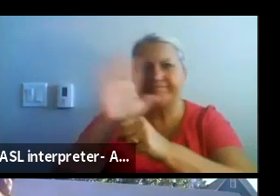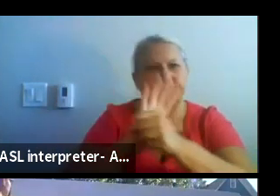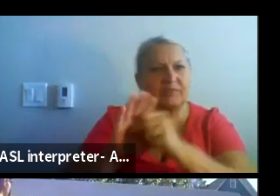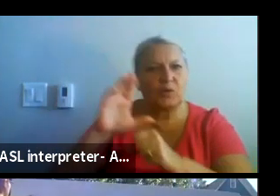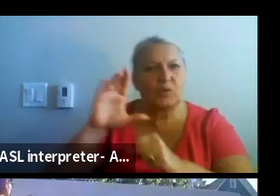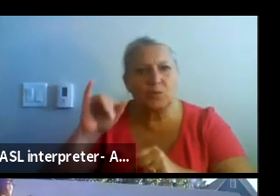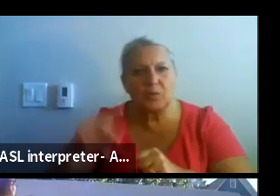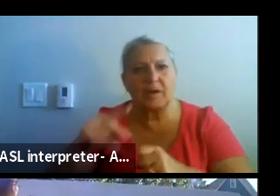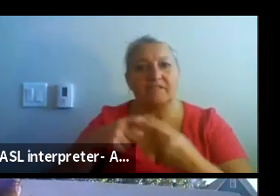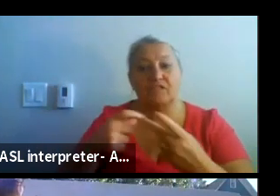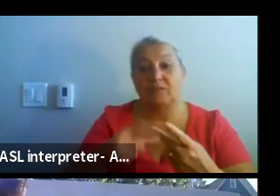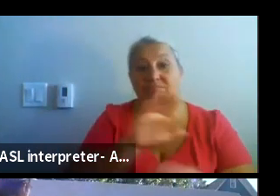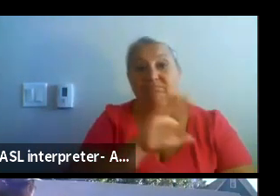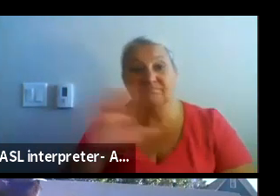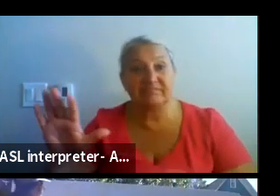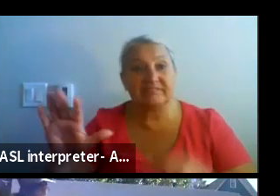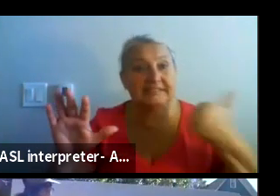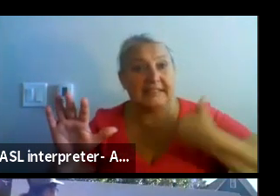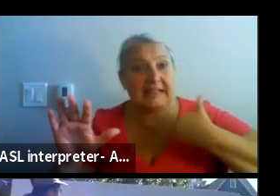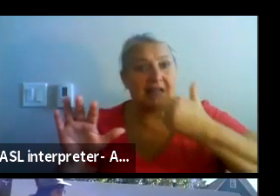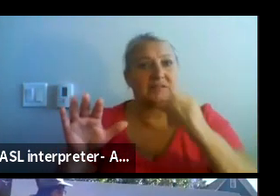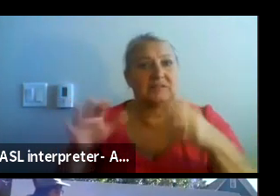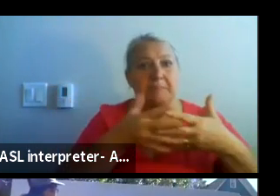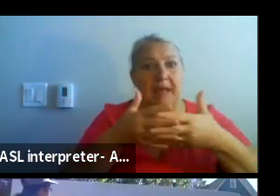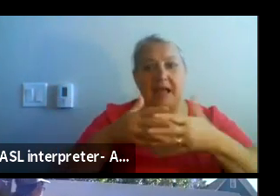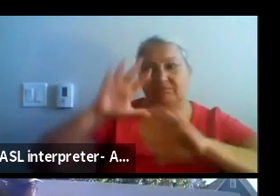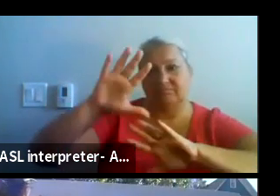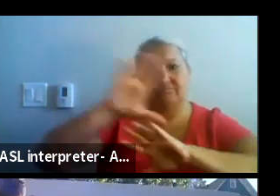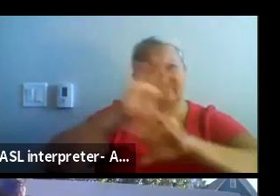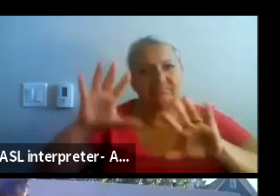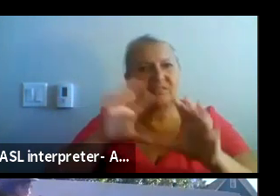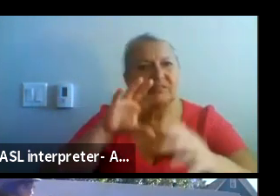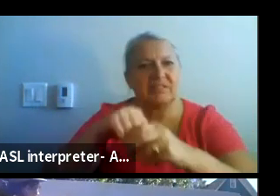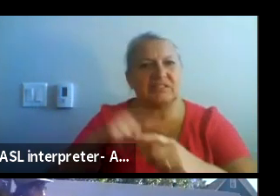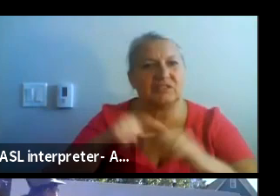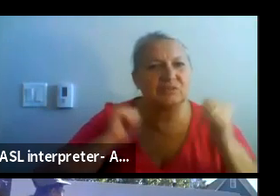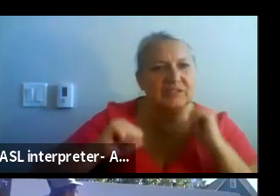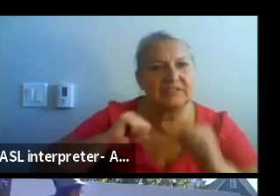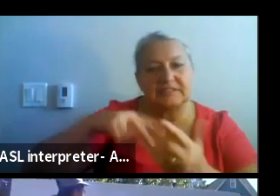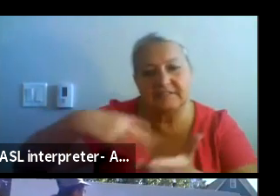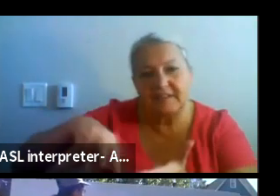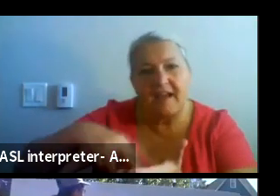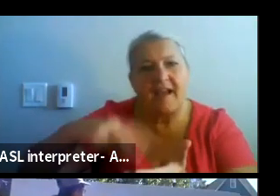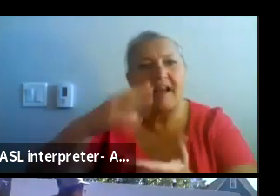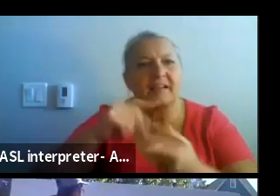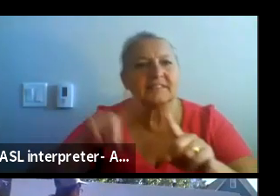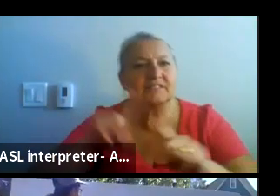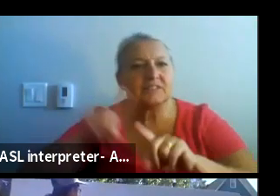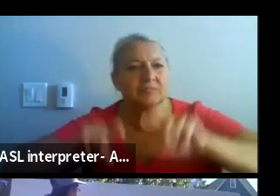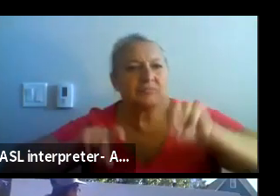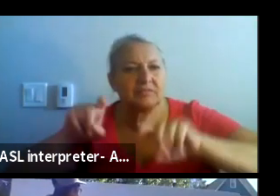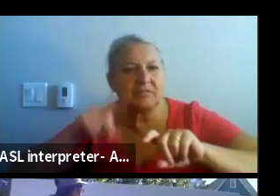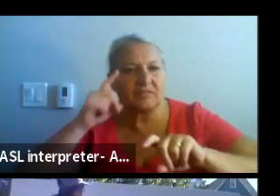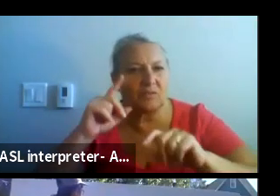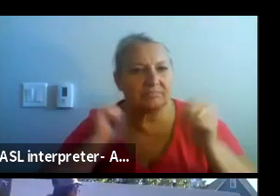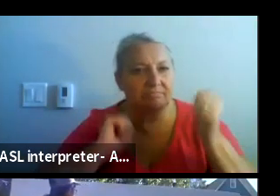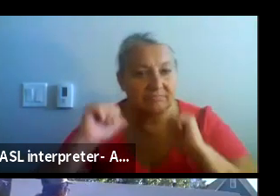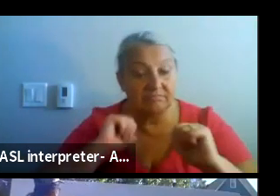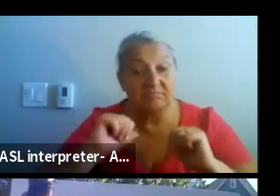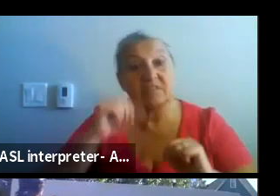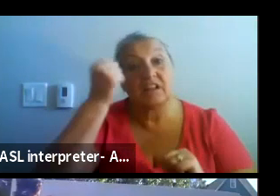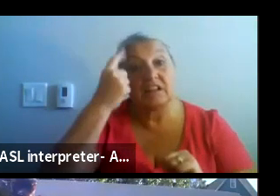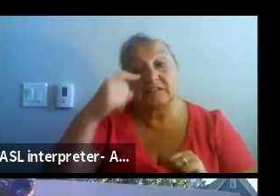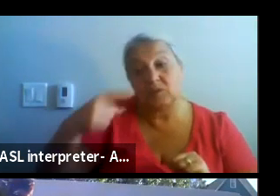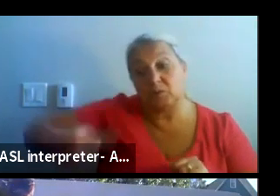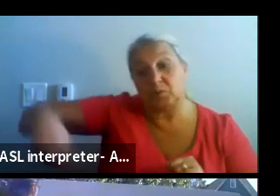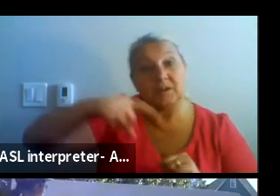so-called Canada and the United States who work in theater, dance, and experimental performance. Using digital platforms, we